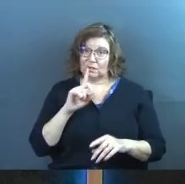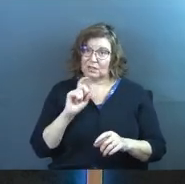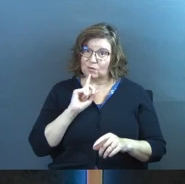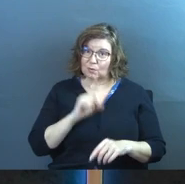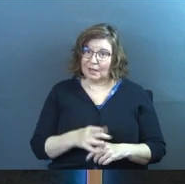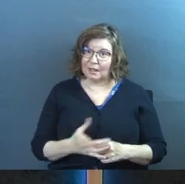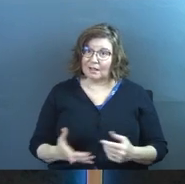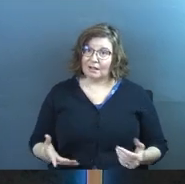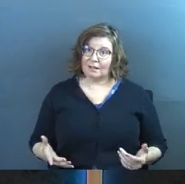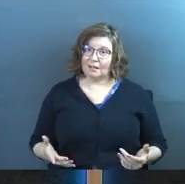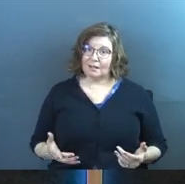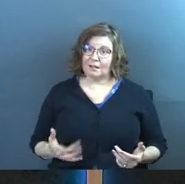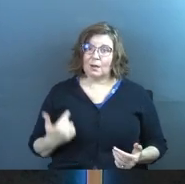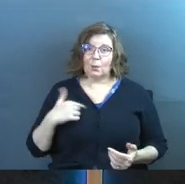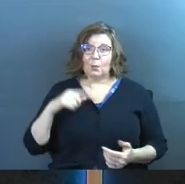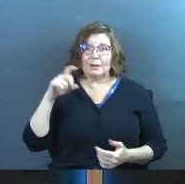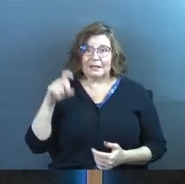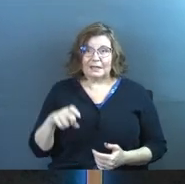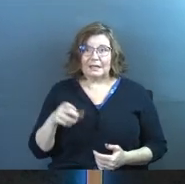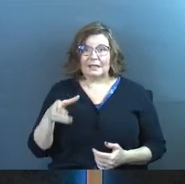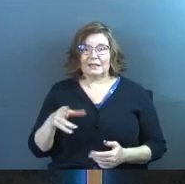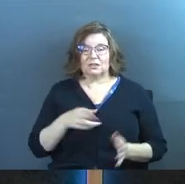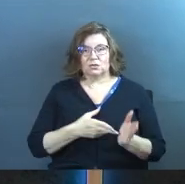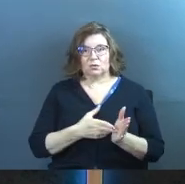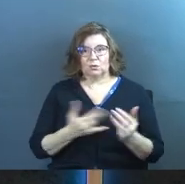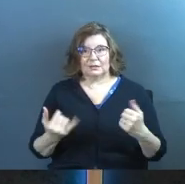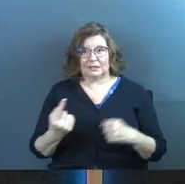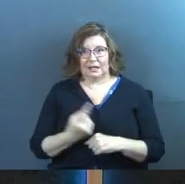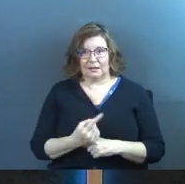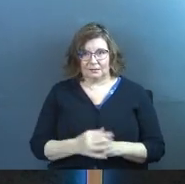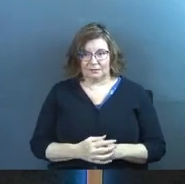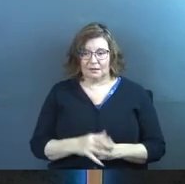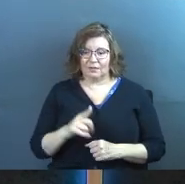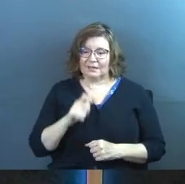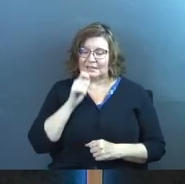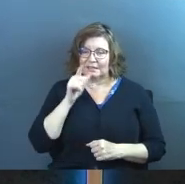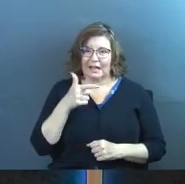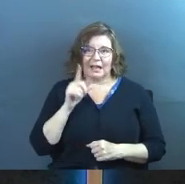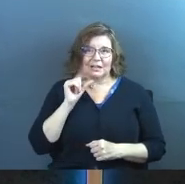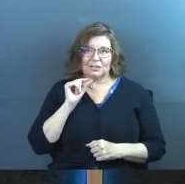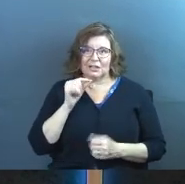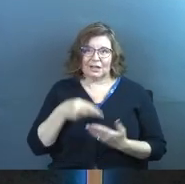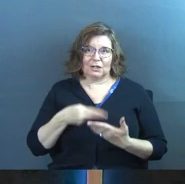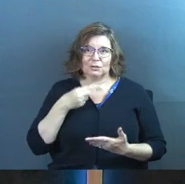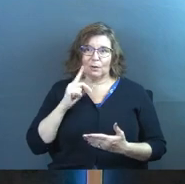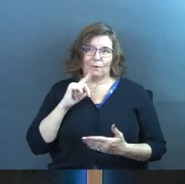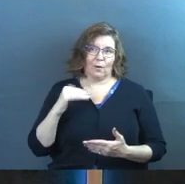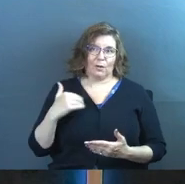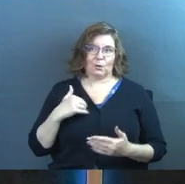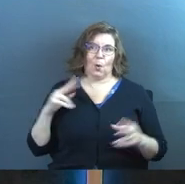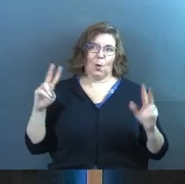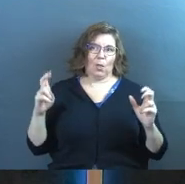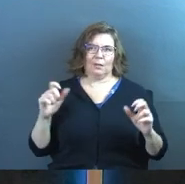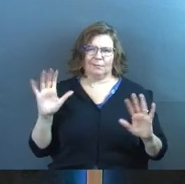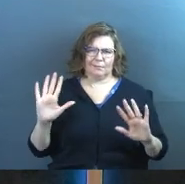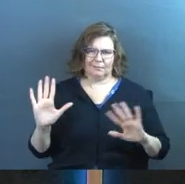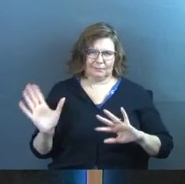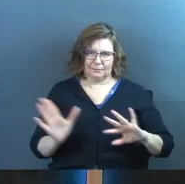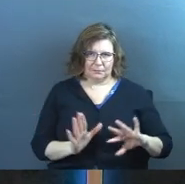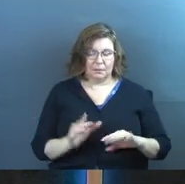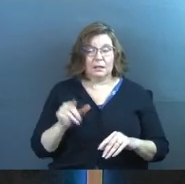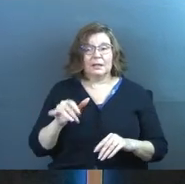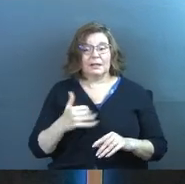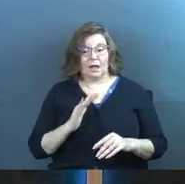real. See, we need this truth today. This isn't chicken soup for the soul today. This is